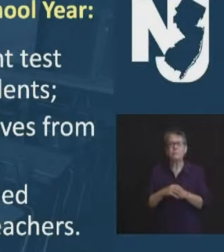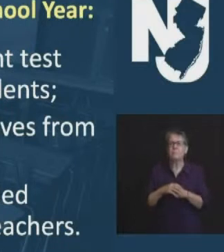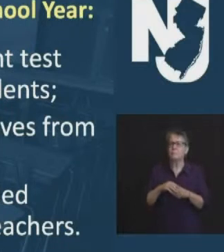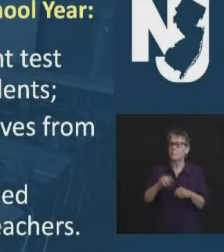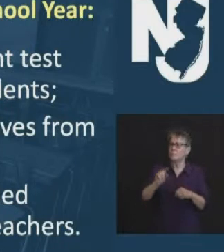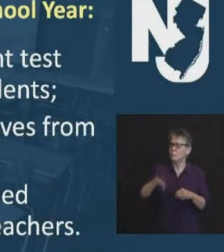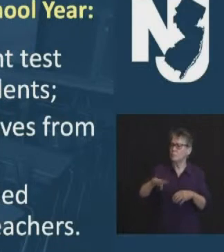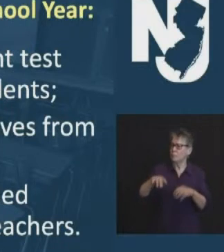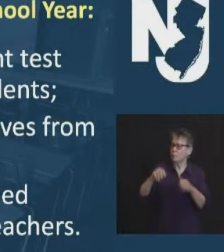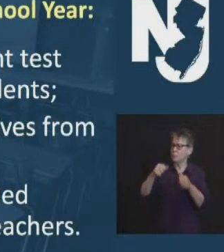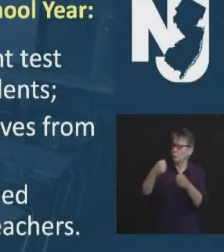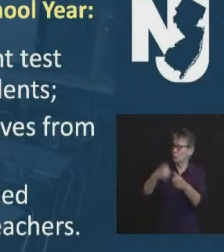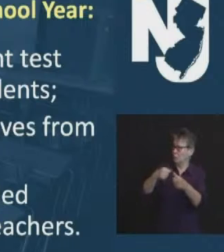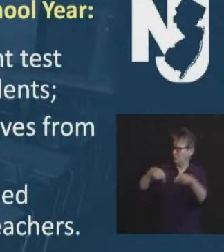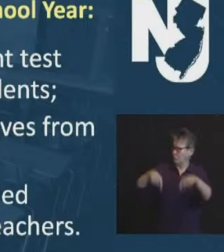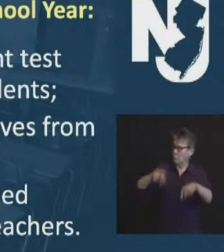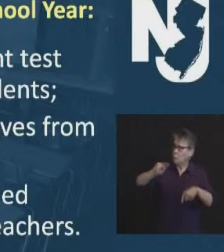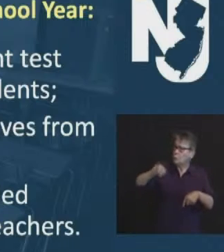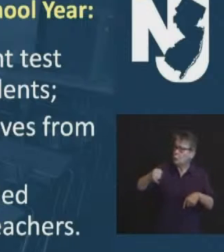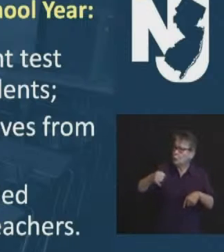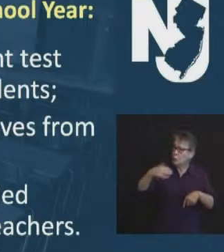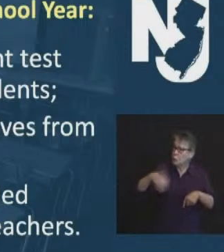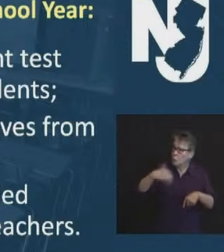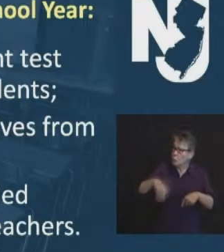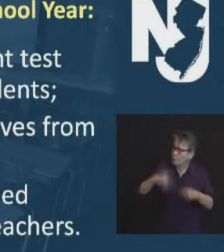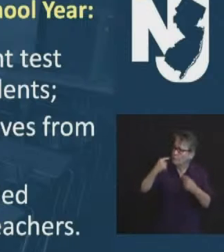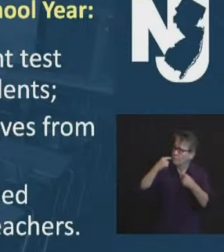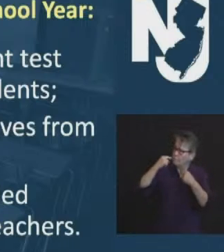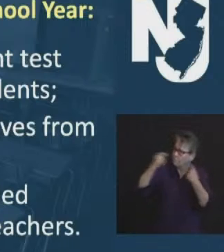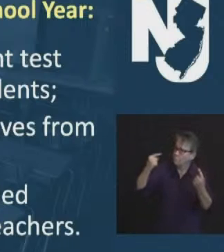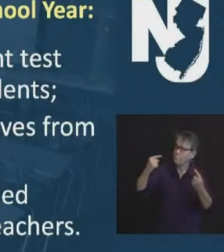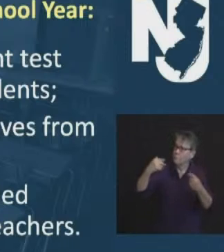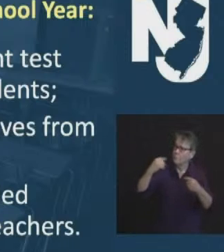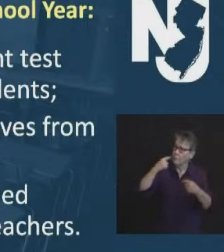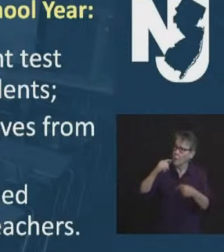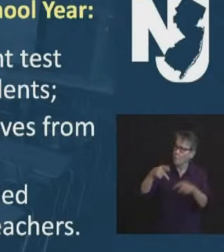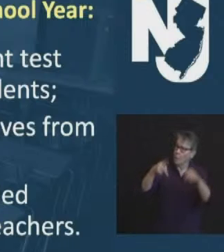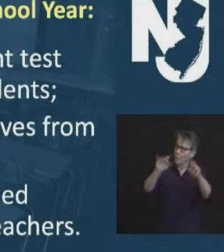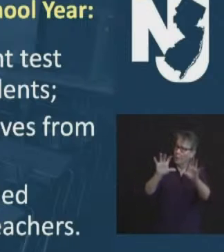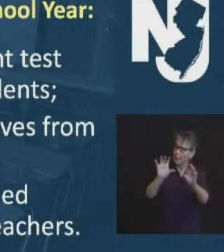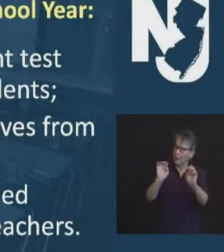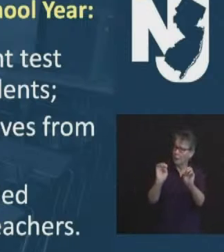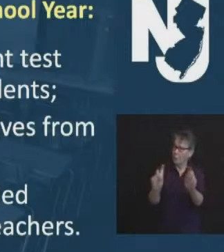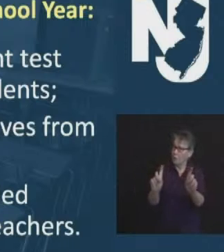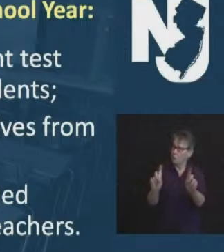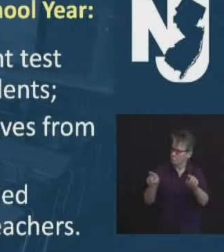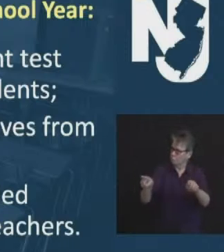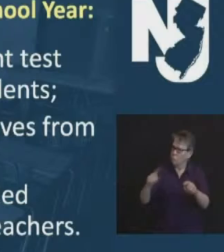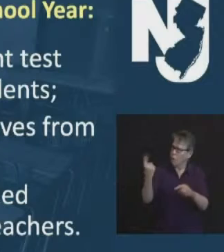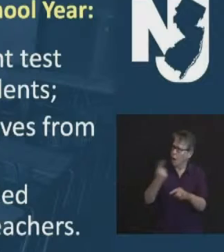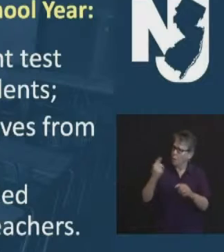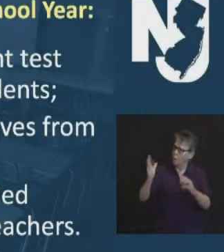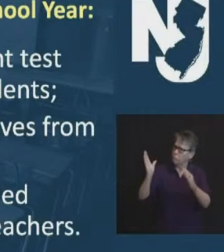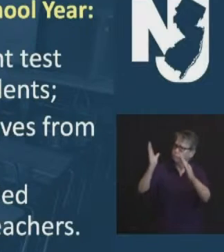these sensible adjustments given the current situation would be a failure to properly serve our students,